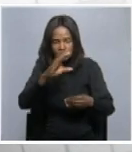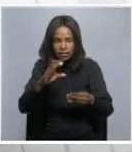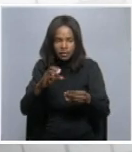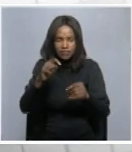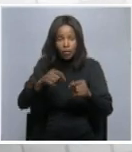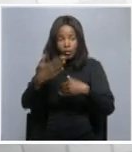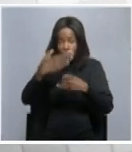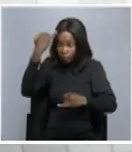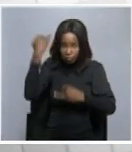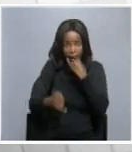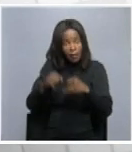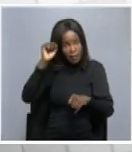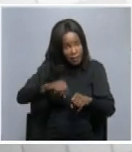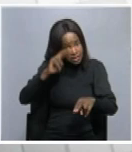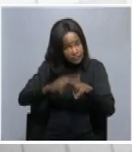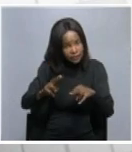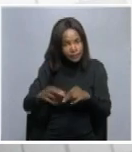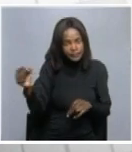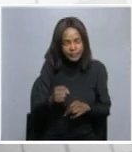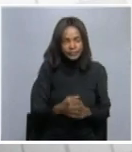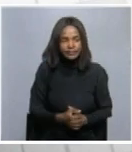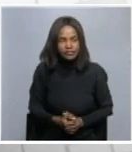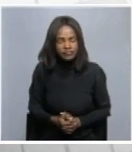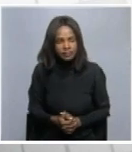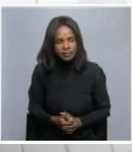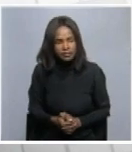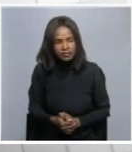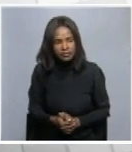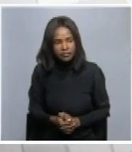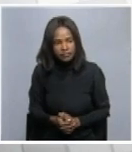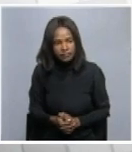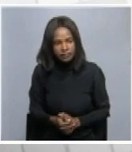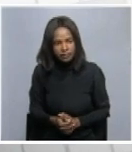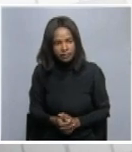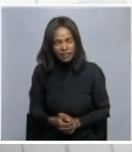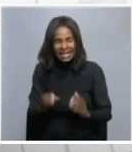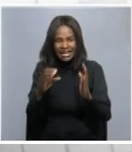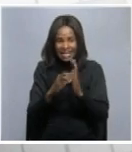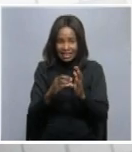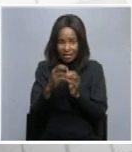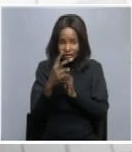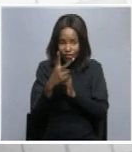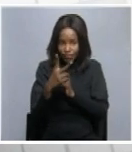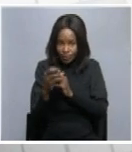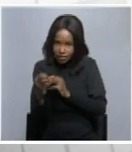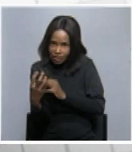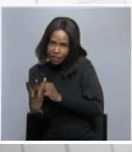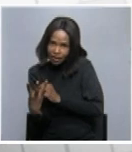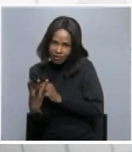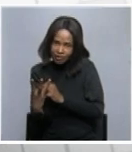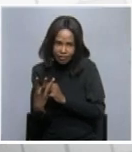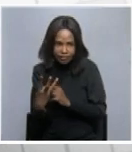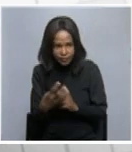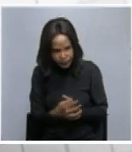the ACC Act of 2003, what provisions does it make in the event that no